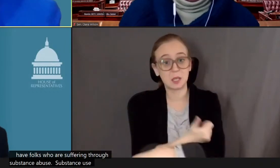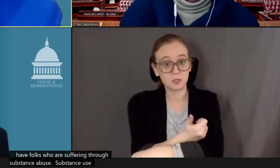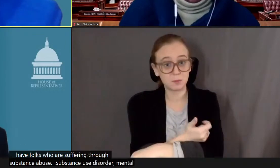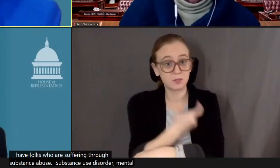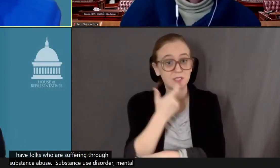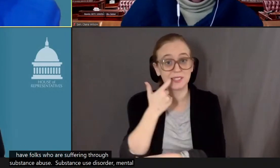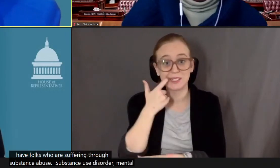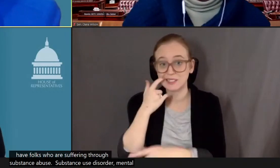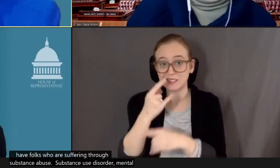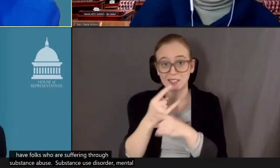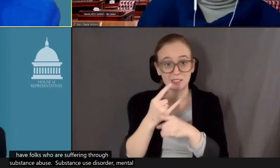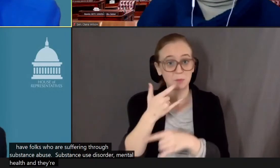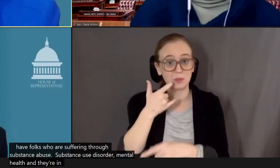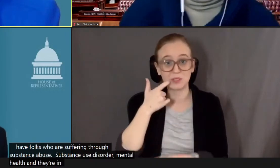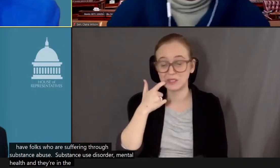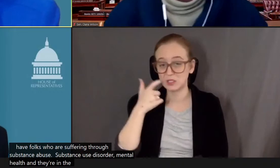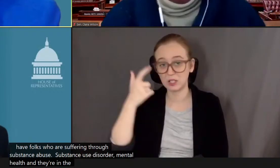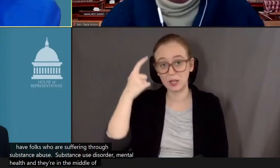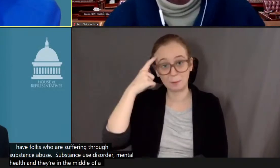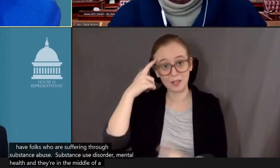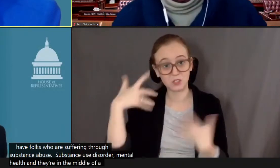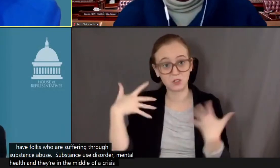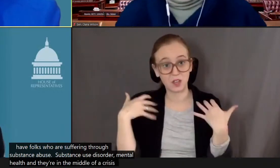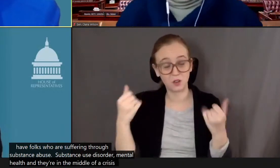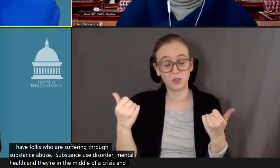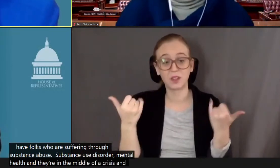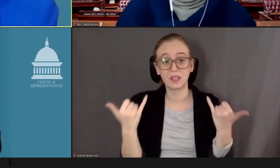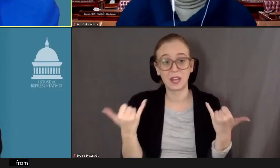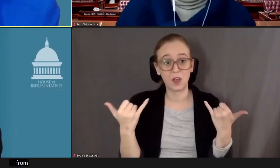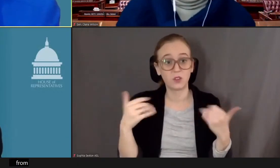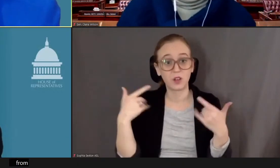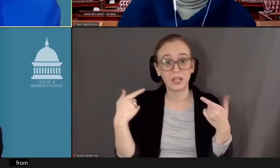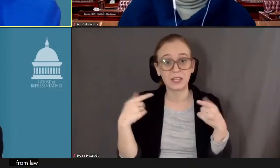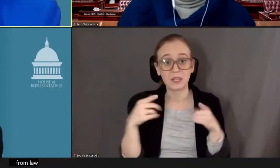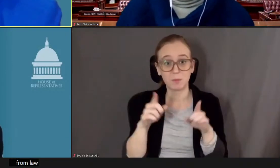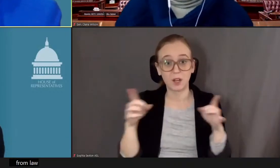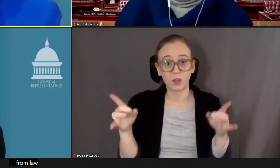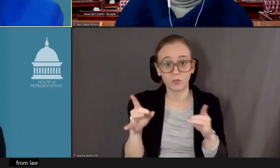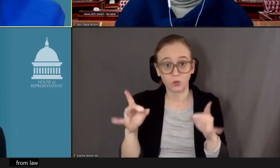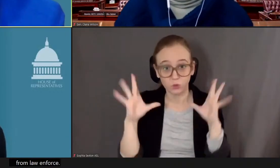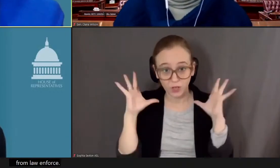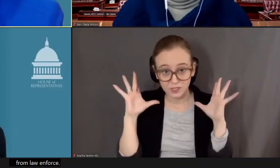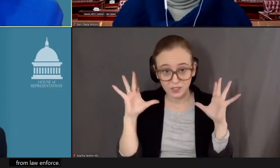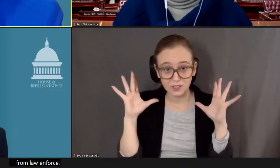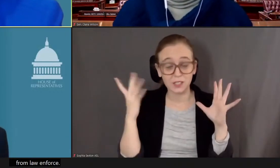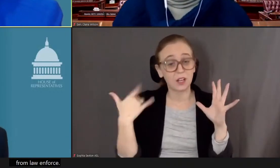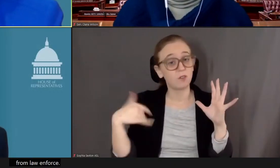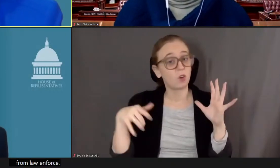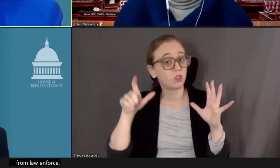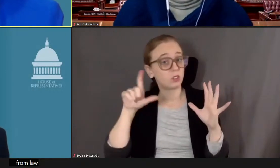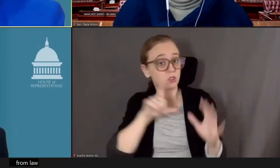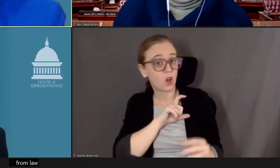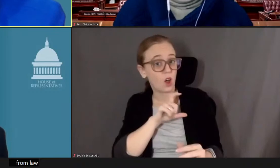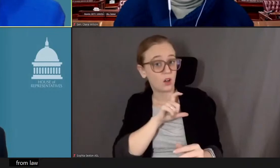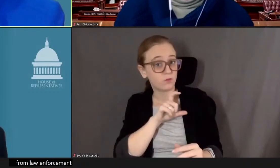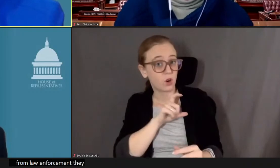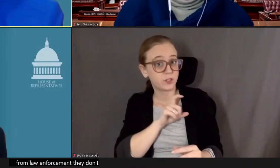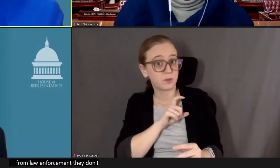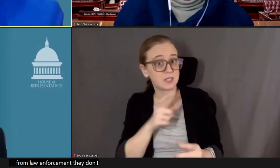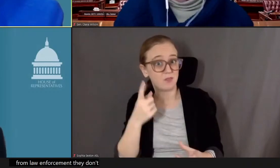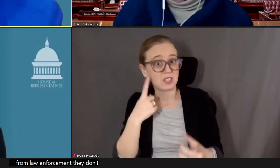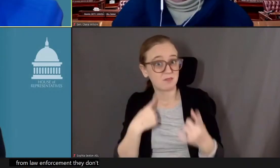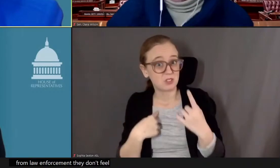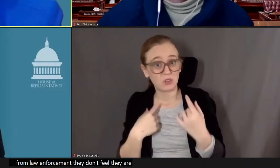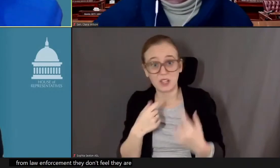middle of crisis. And we've heard from law enforcement that they don't feel that they are trained to respond to these types of